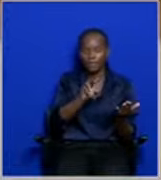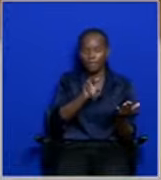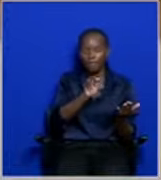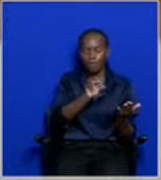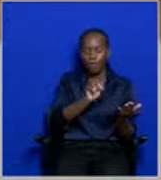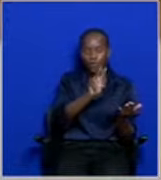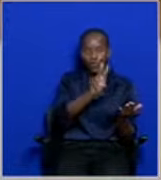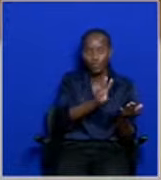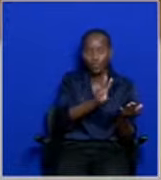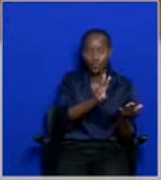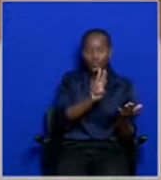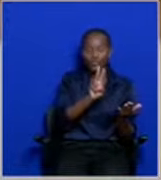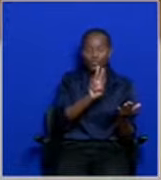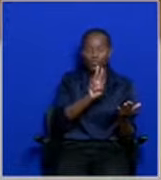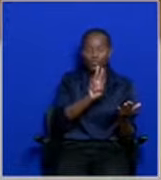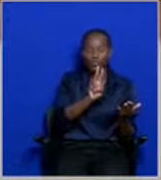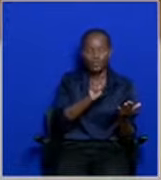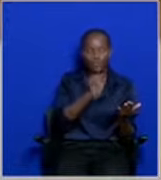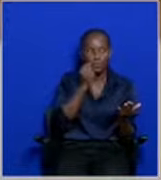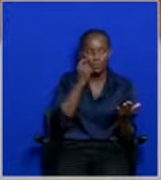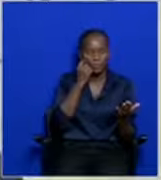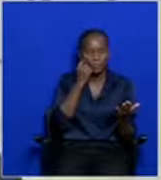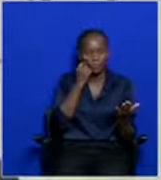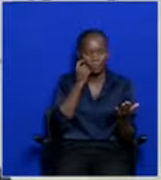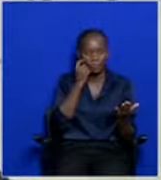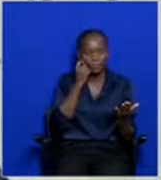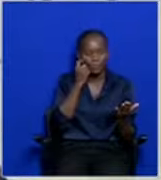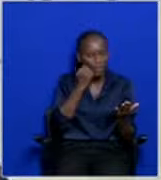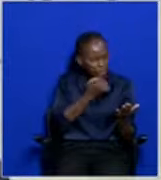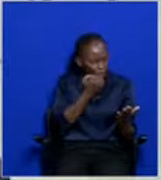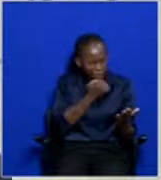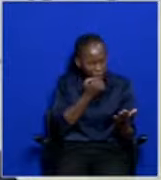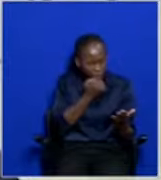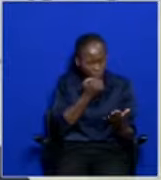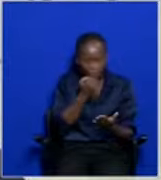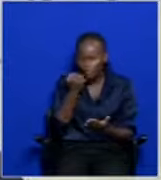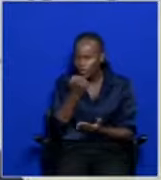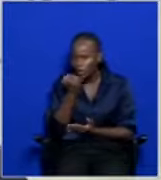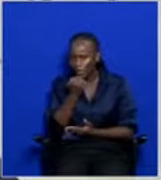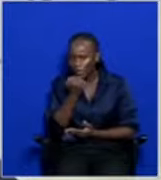Metro Police. It's 5-1. 512.